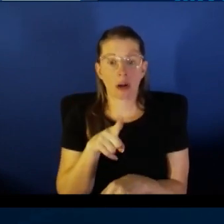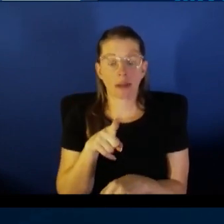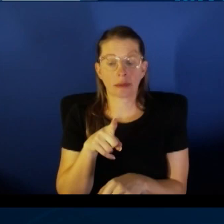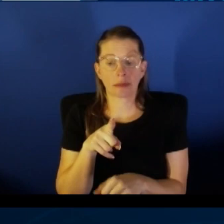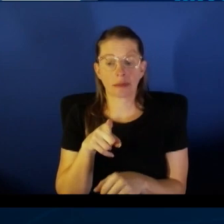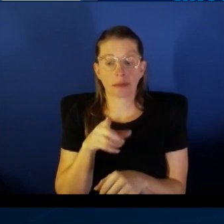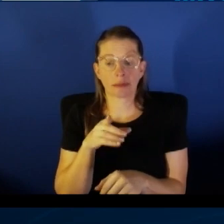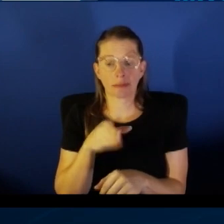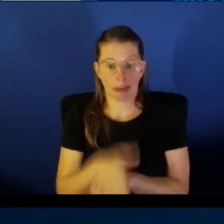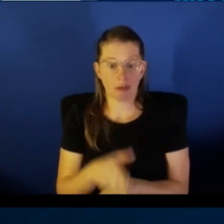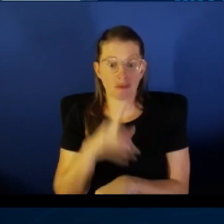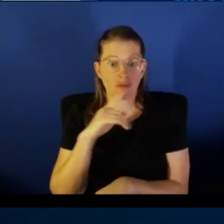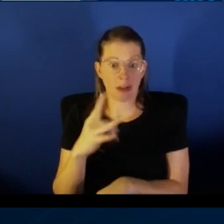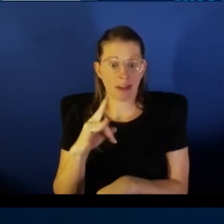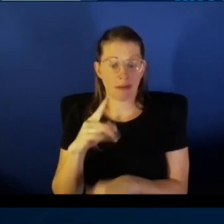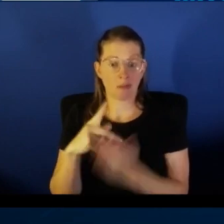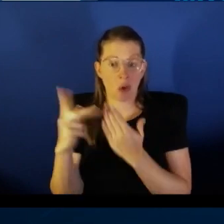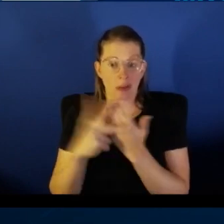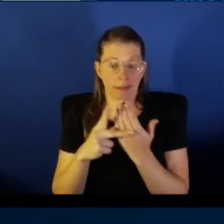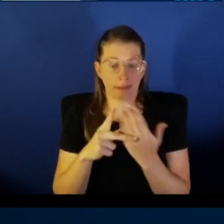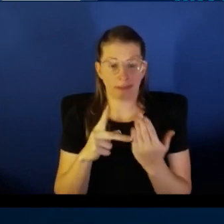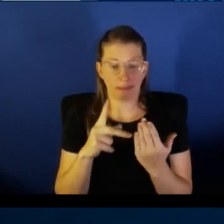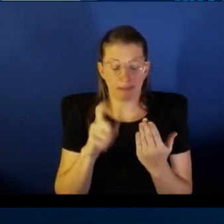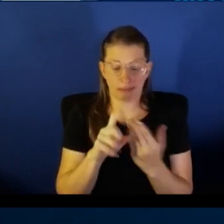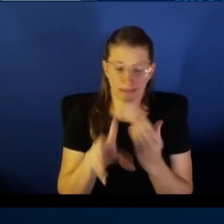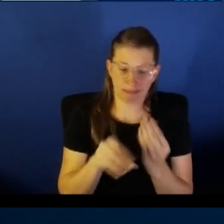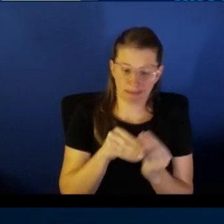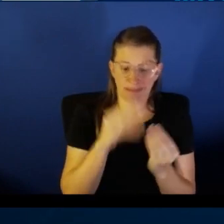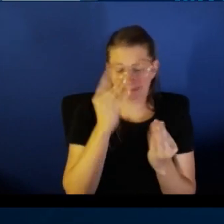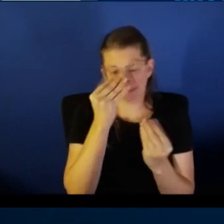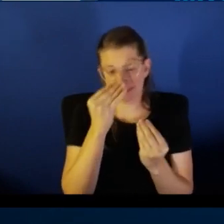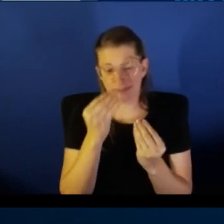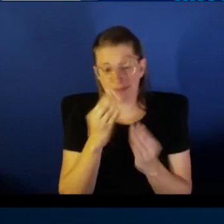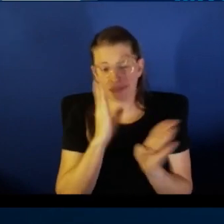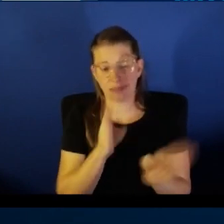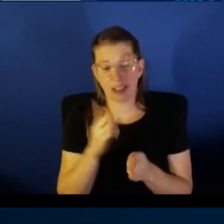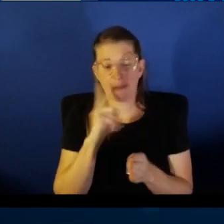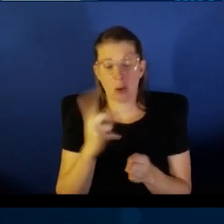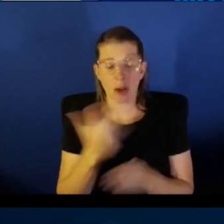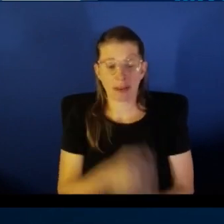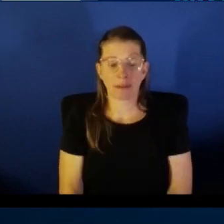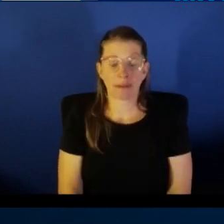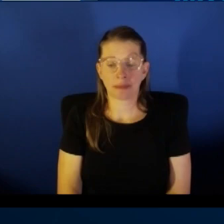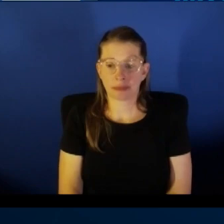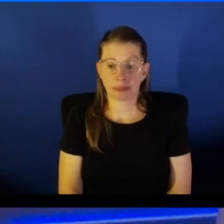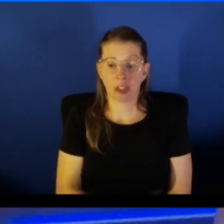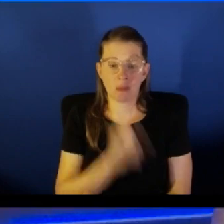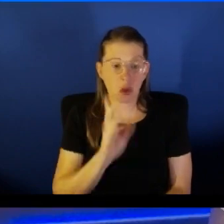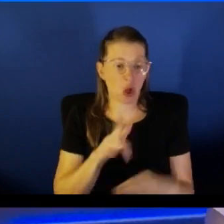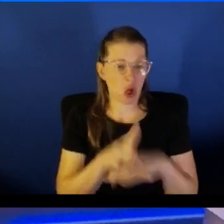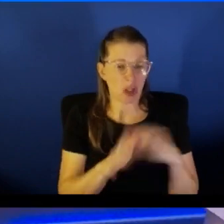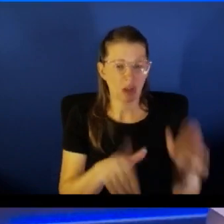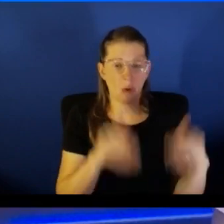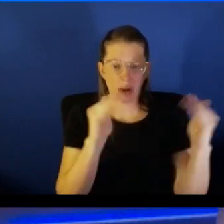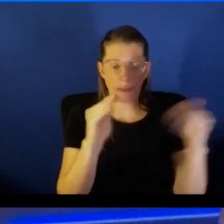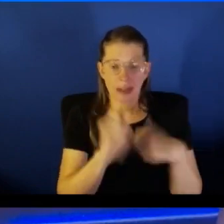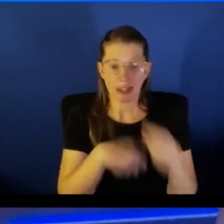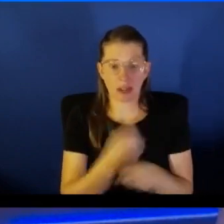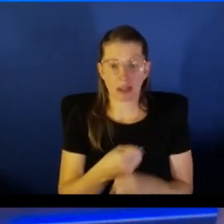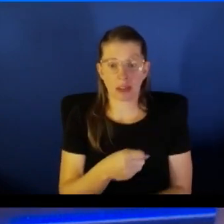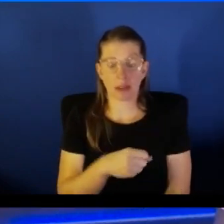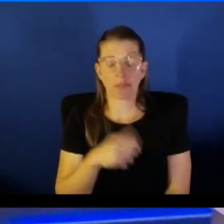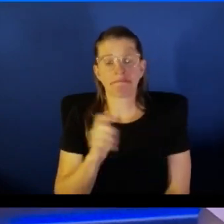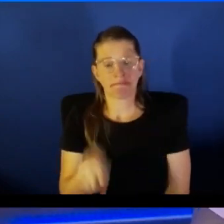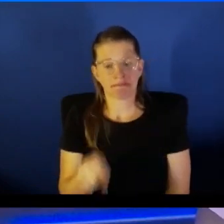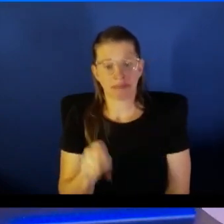anything else we should be thinking of or planning for maybe in those early growing up years? Yeah, absolutely. This is a really, really